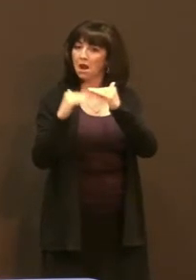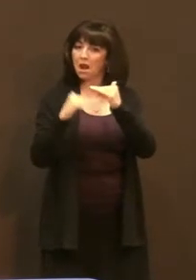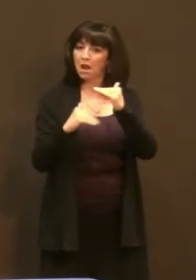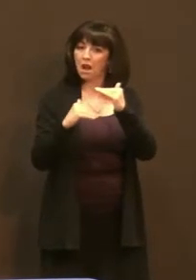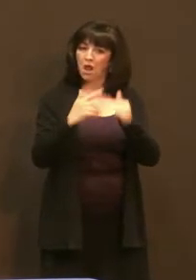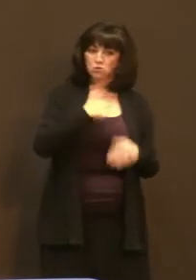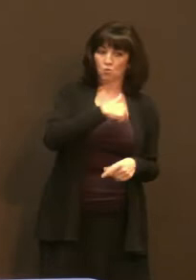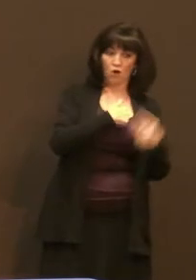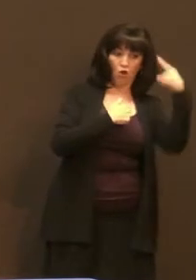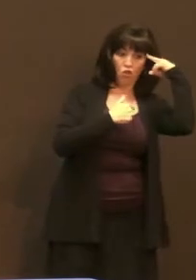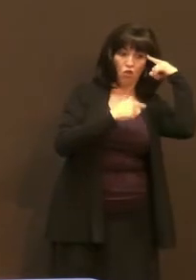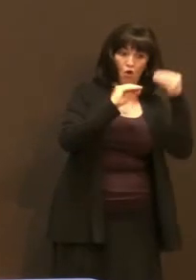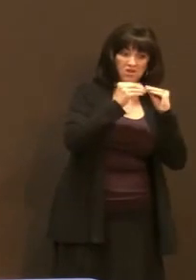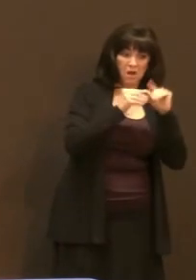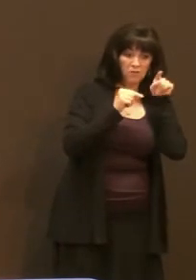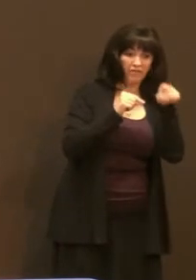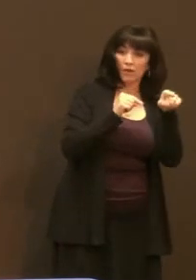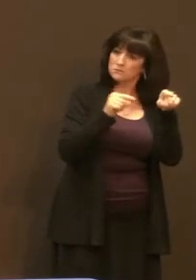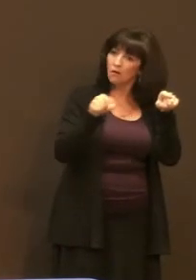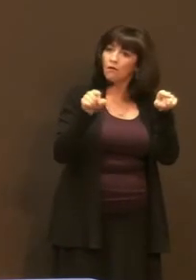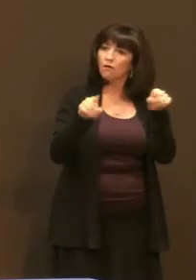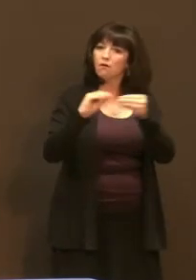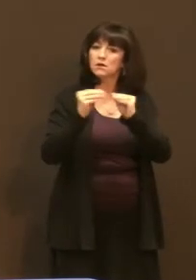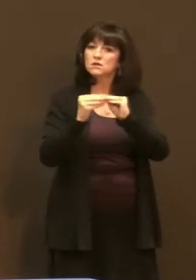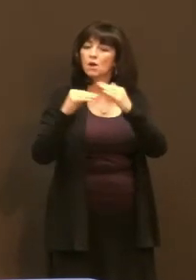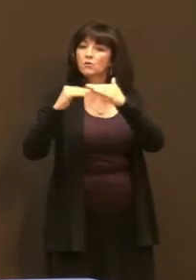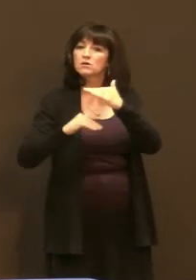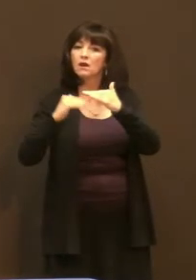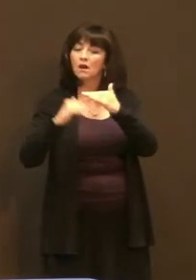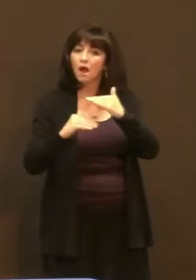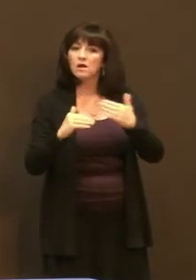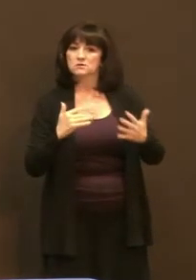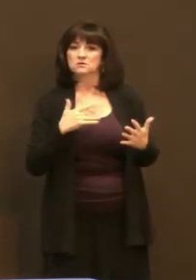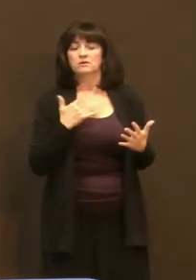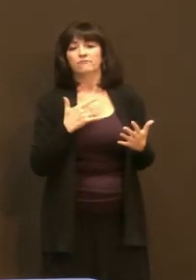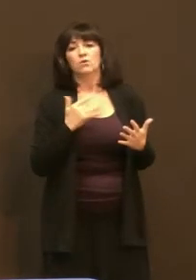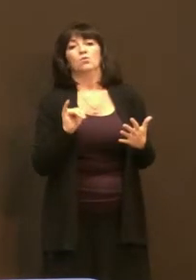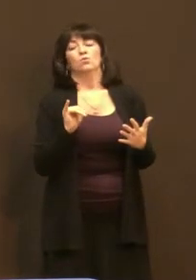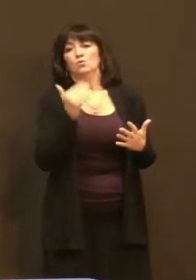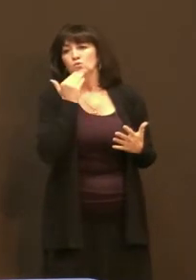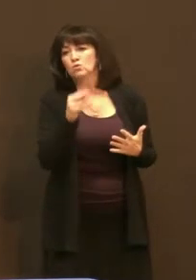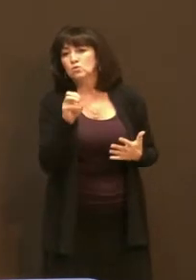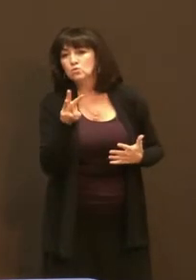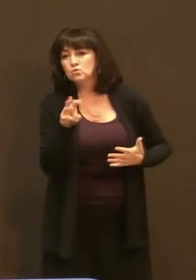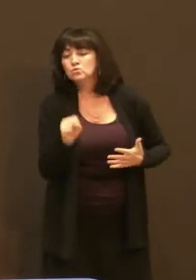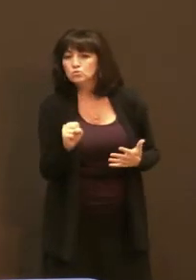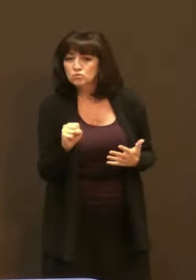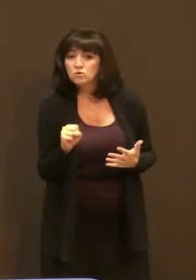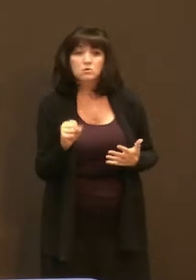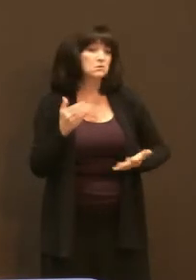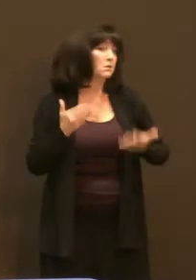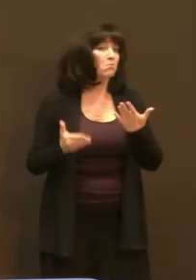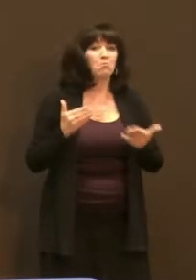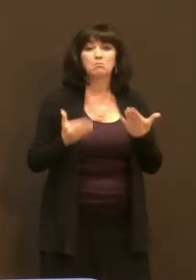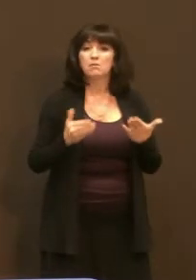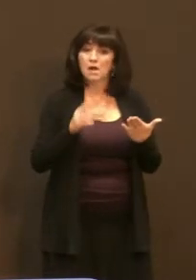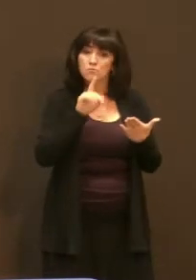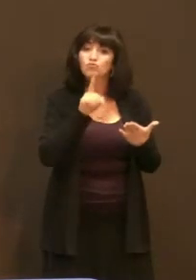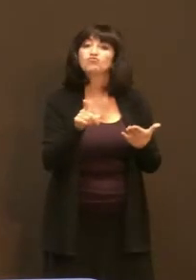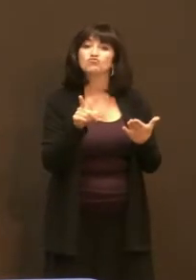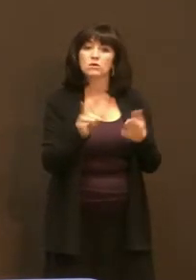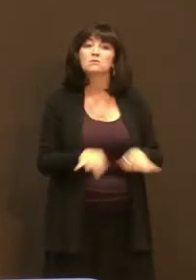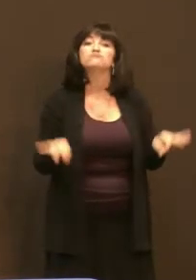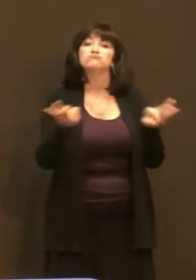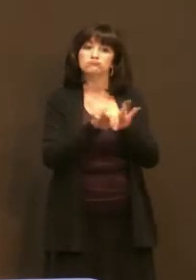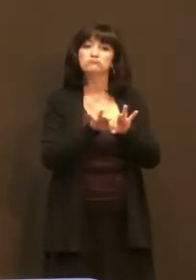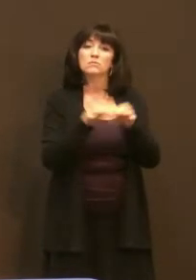as we started and declared the state of emergency on March the 12th, and then all the closures of restaurants and bars and beaches